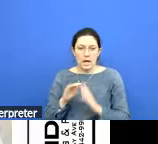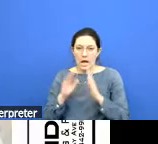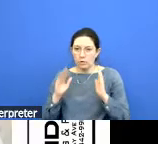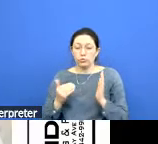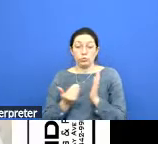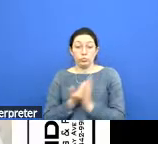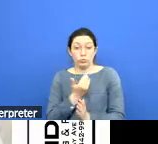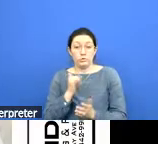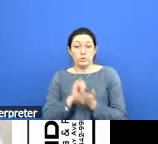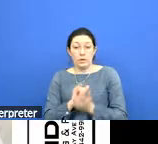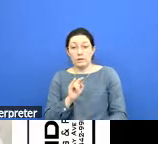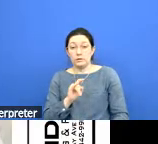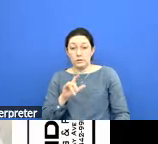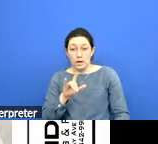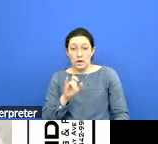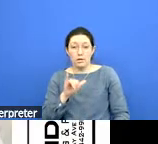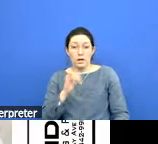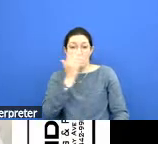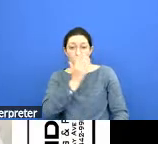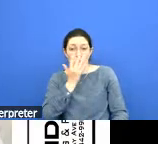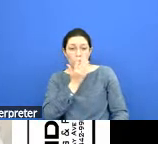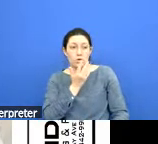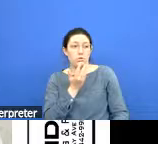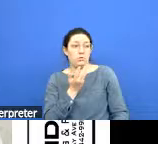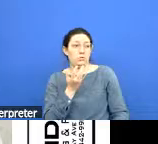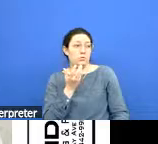new at that style, you know, with that level of